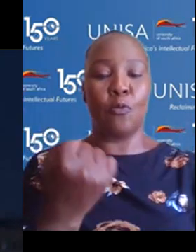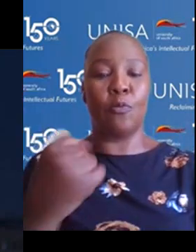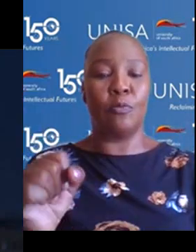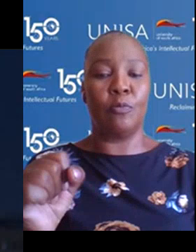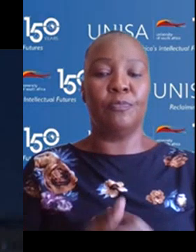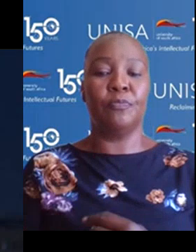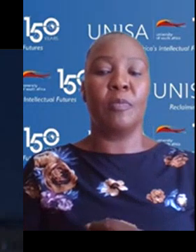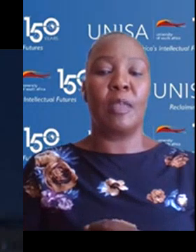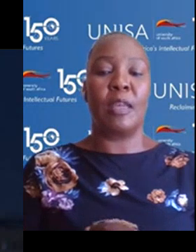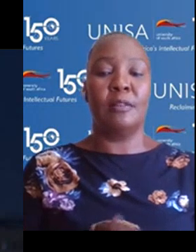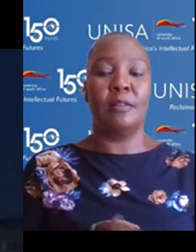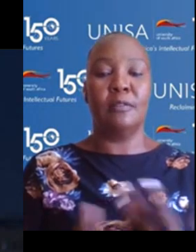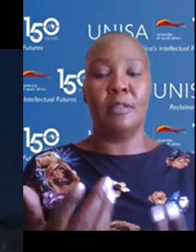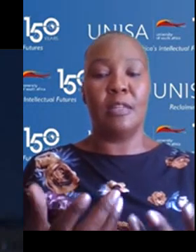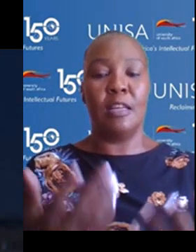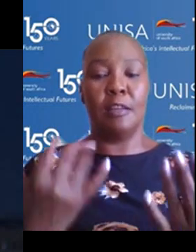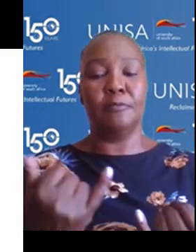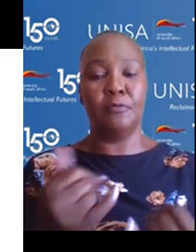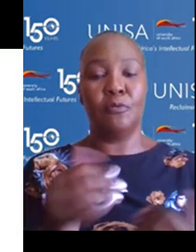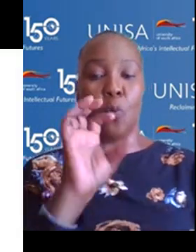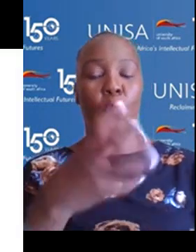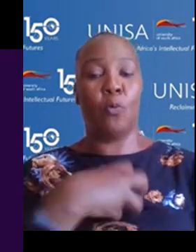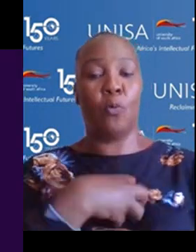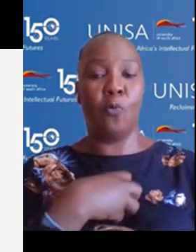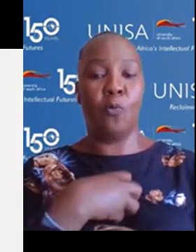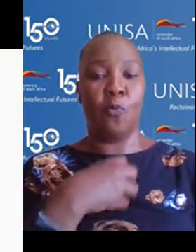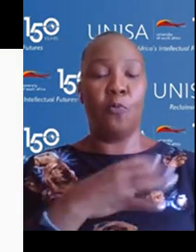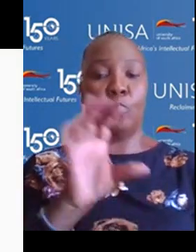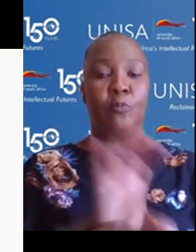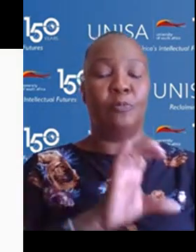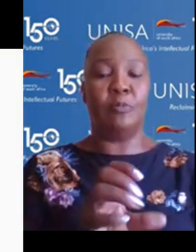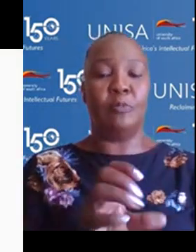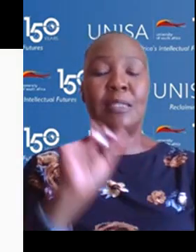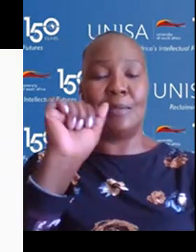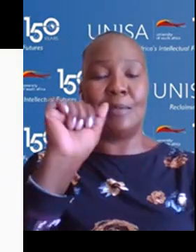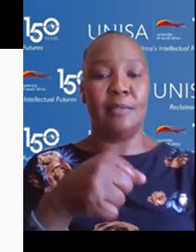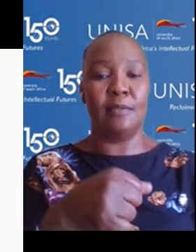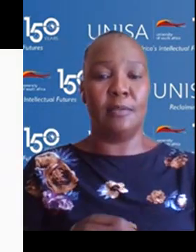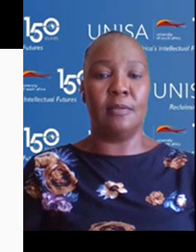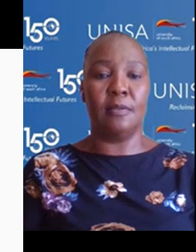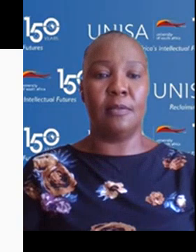just select, if it's your own device, you can select yes.